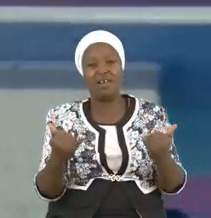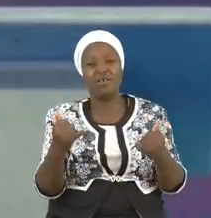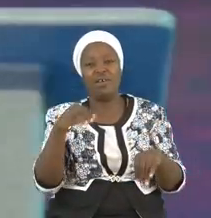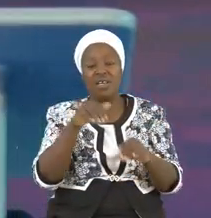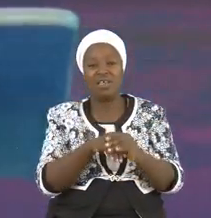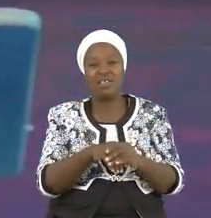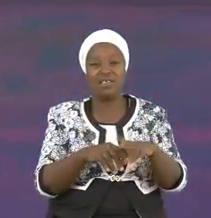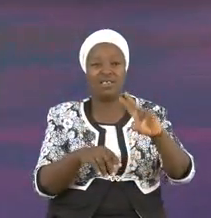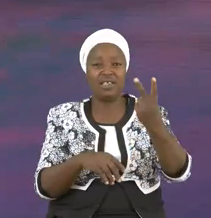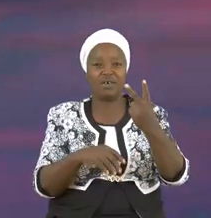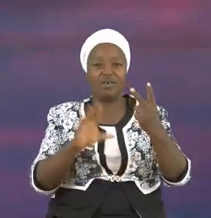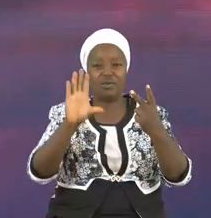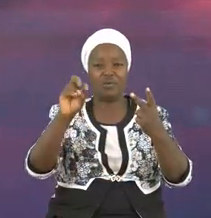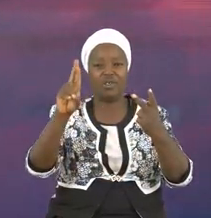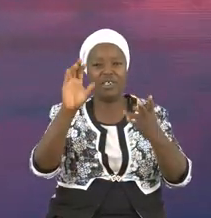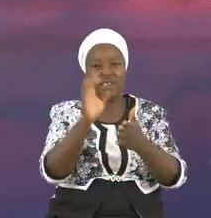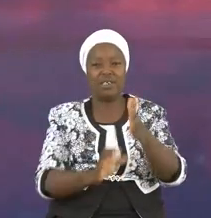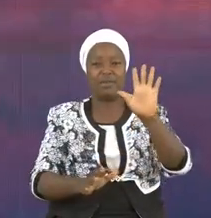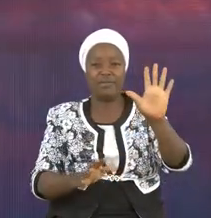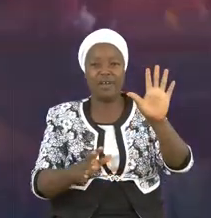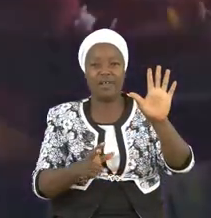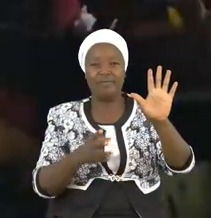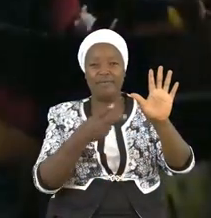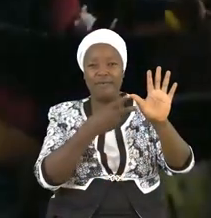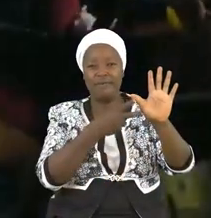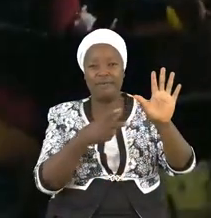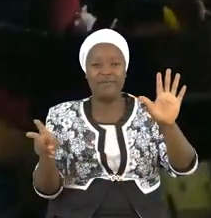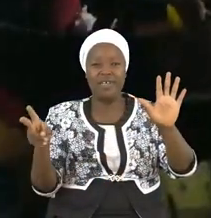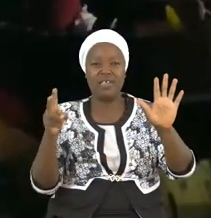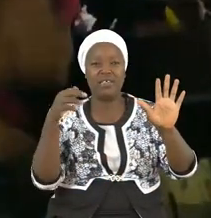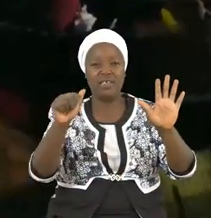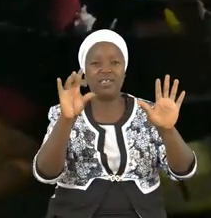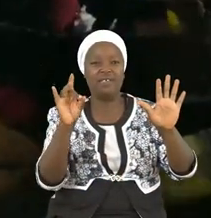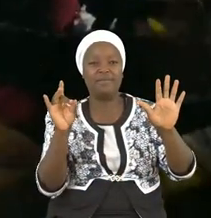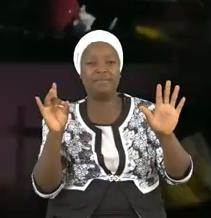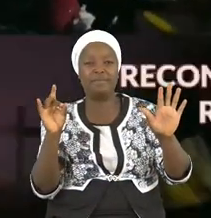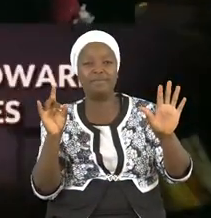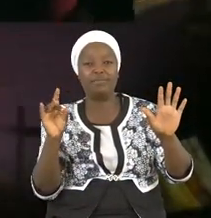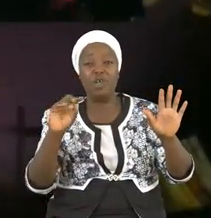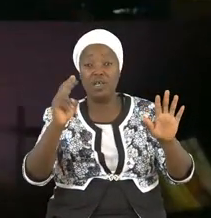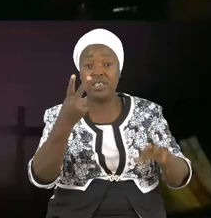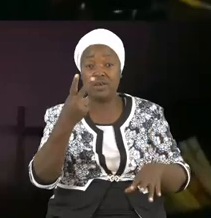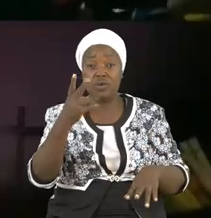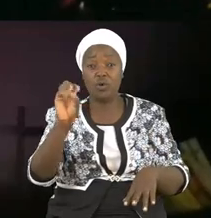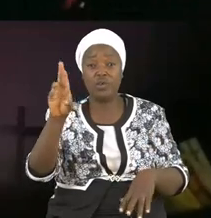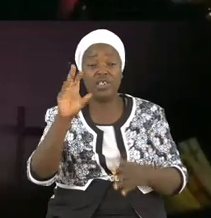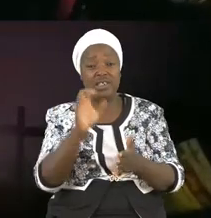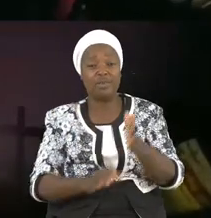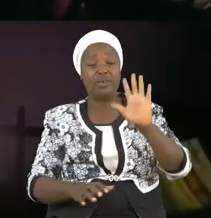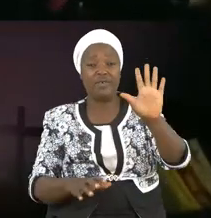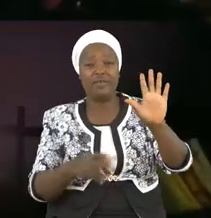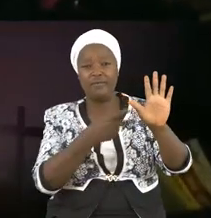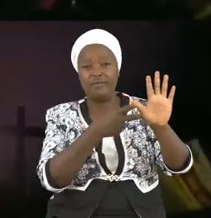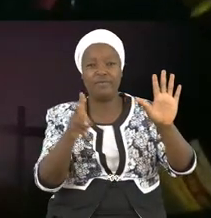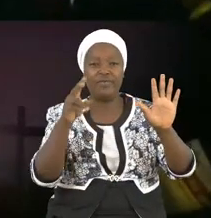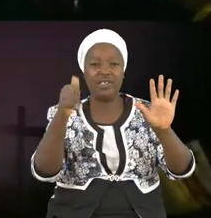5. I'm reading from verse 18. 2 Corinthians 5, verse